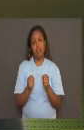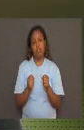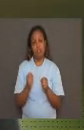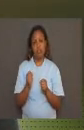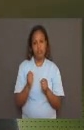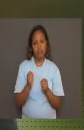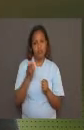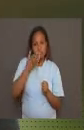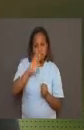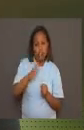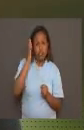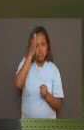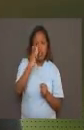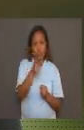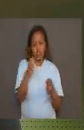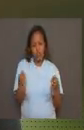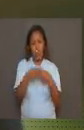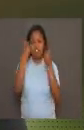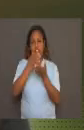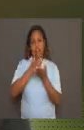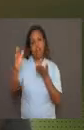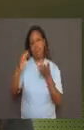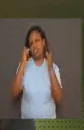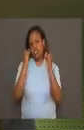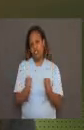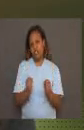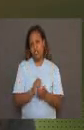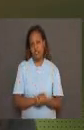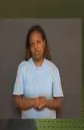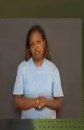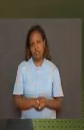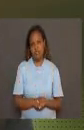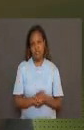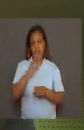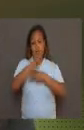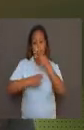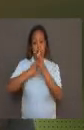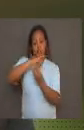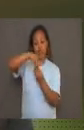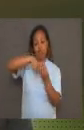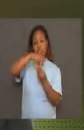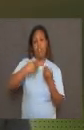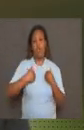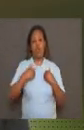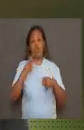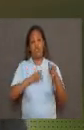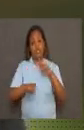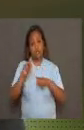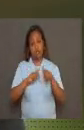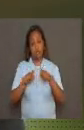future wars and conflicts. People around the world can